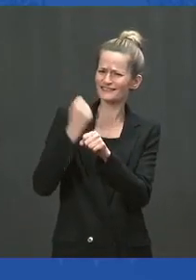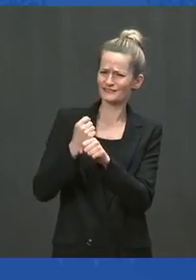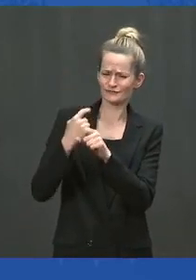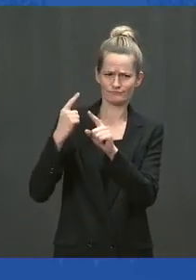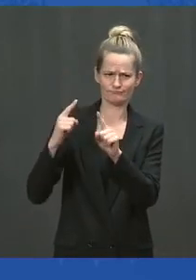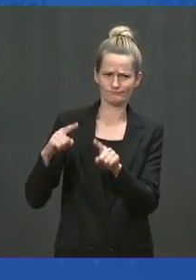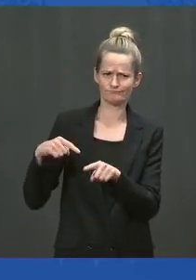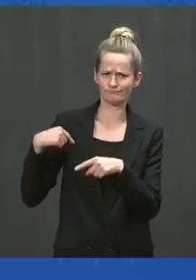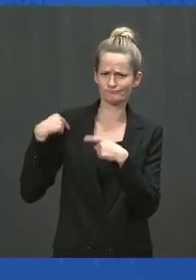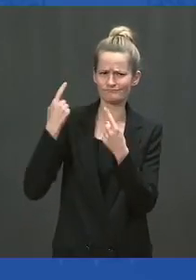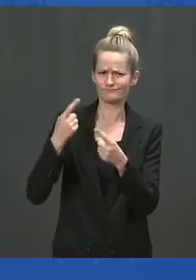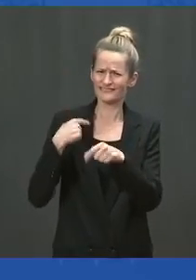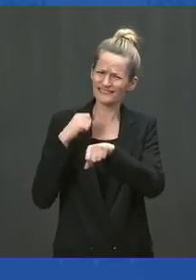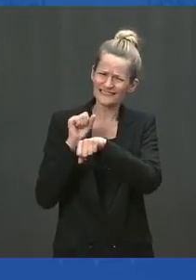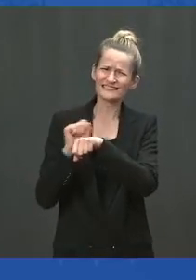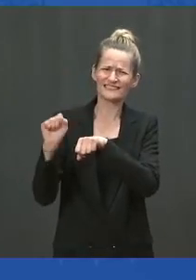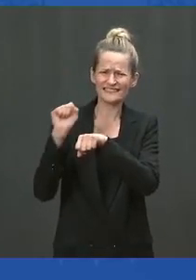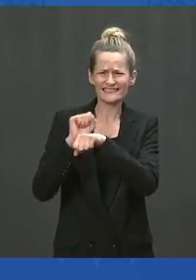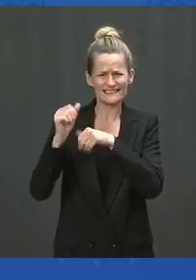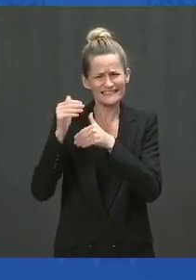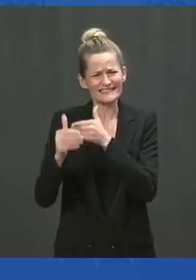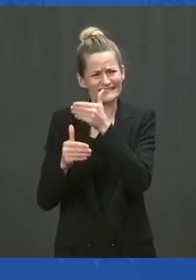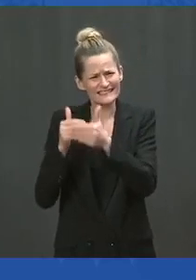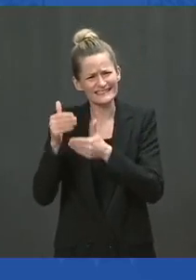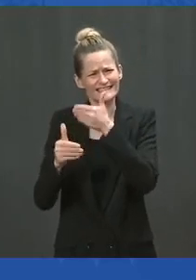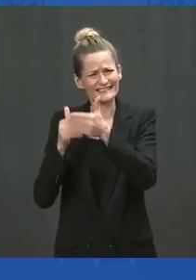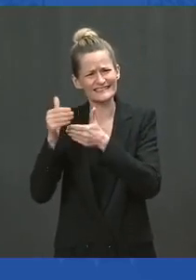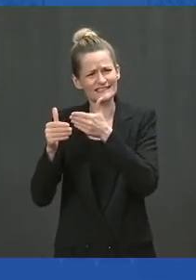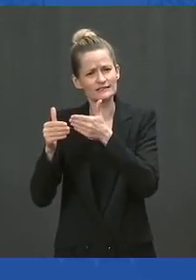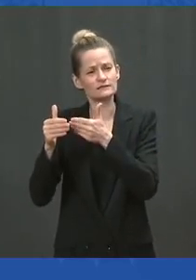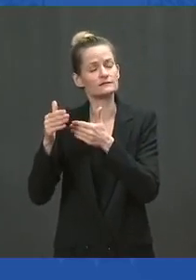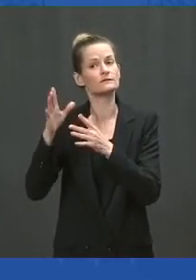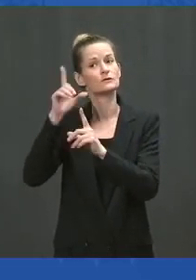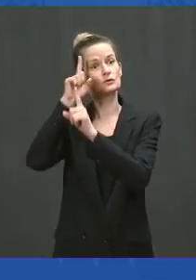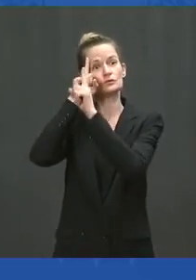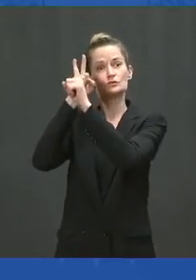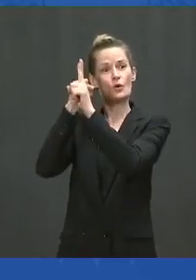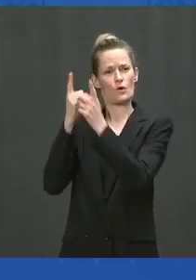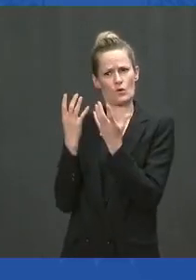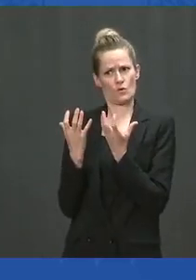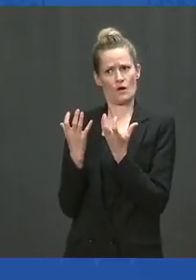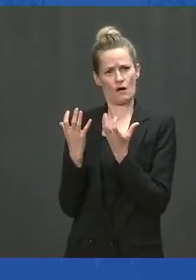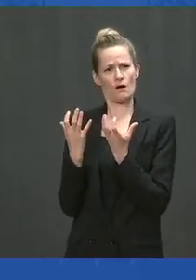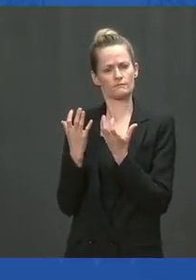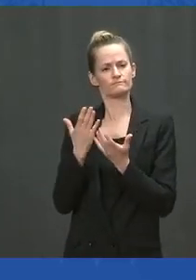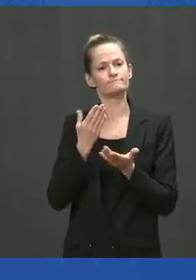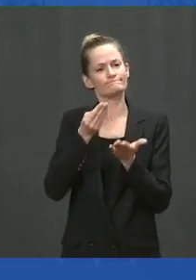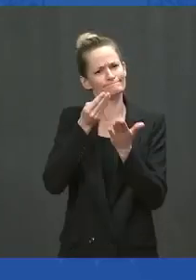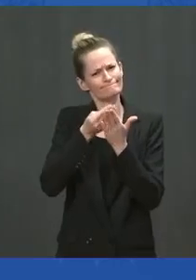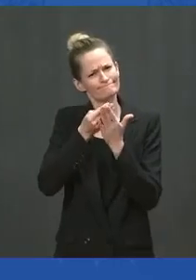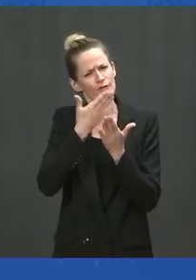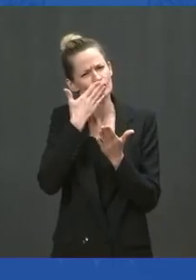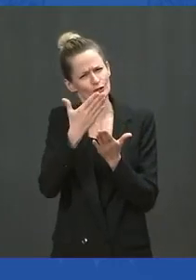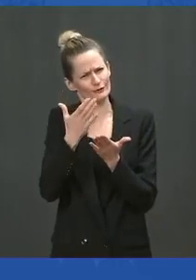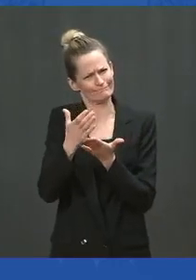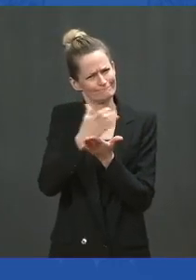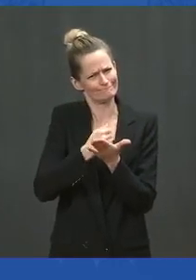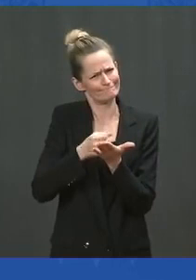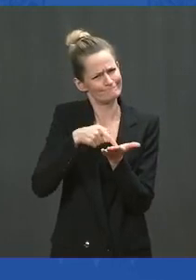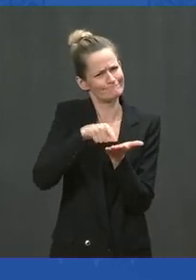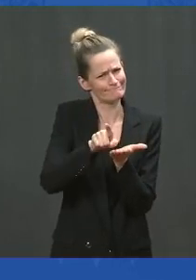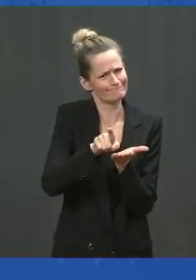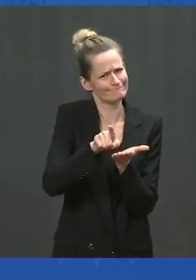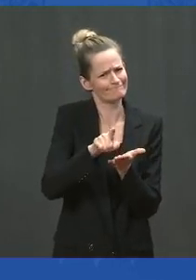good-paying jobs and put America on a new path to win the race for the economy in the 21st